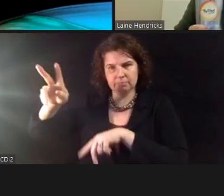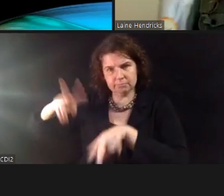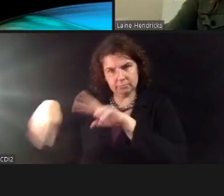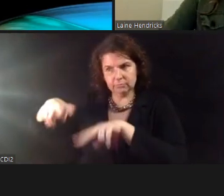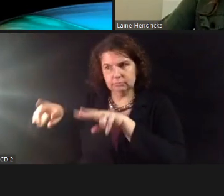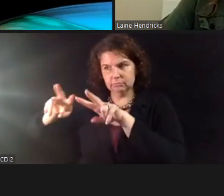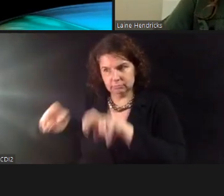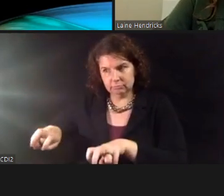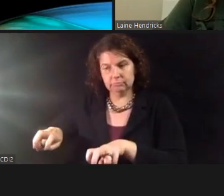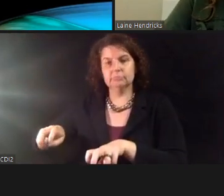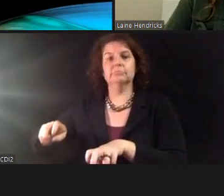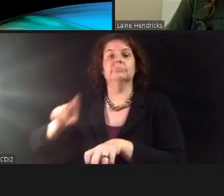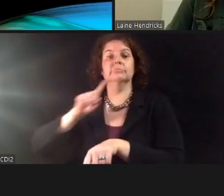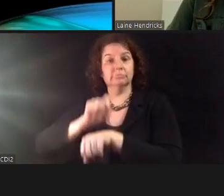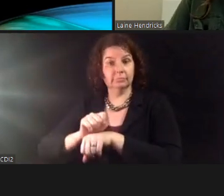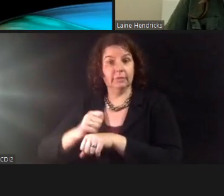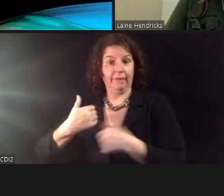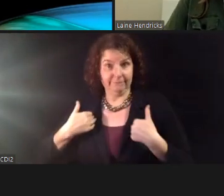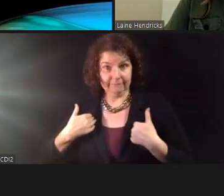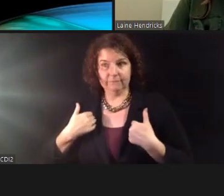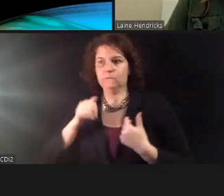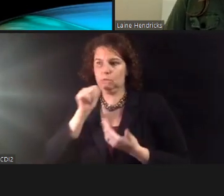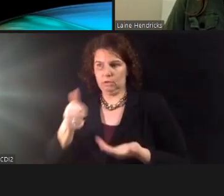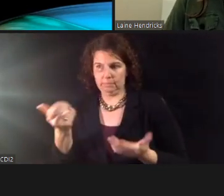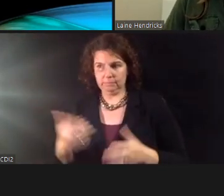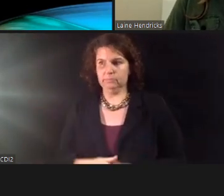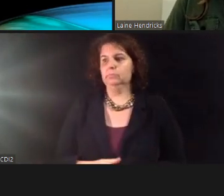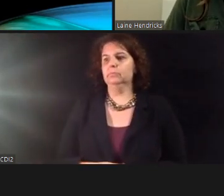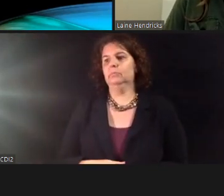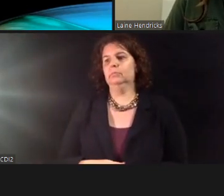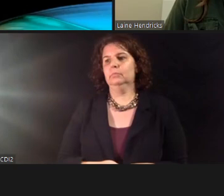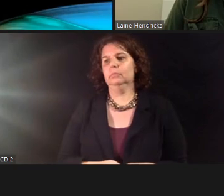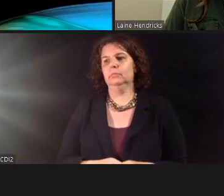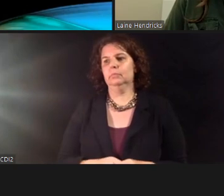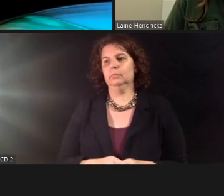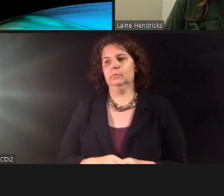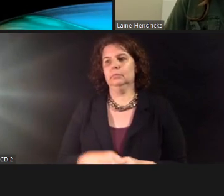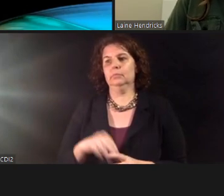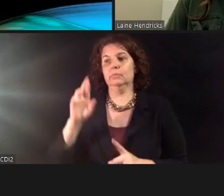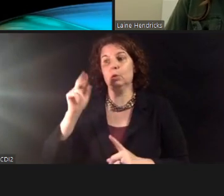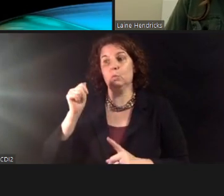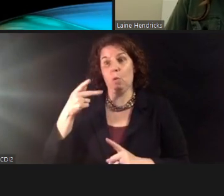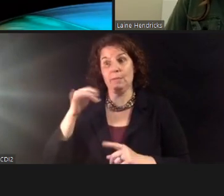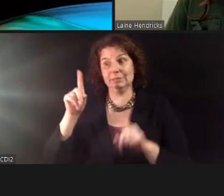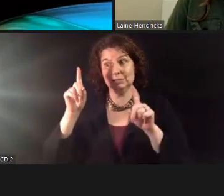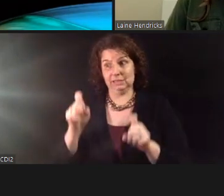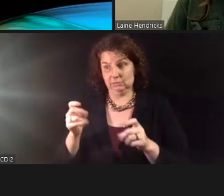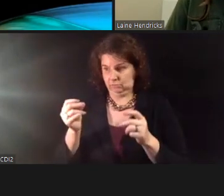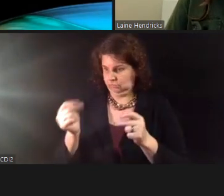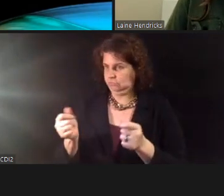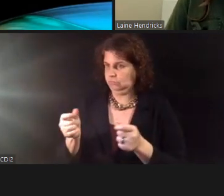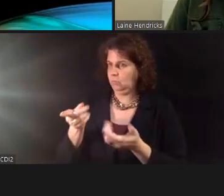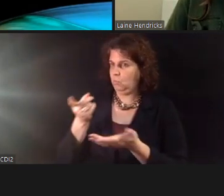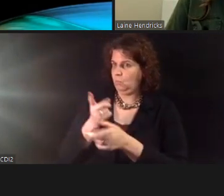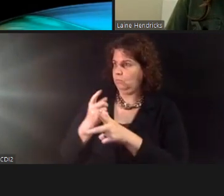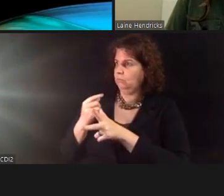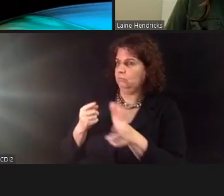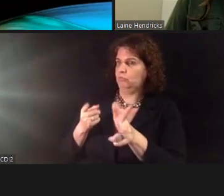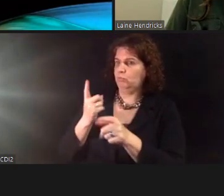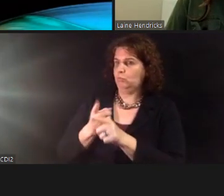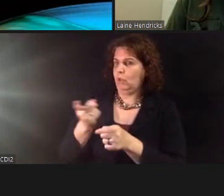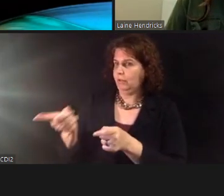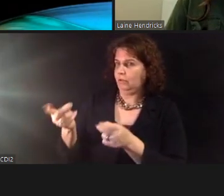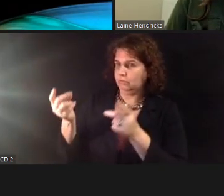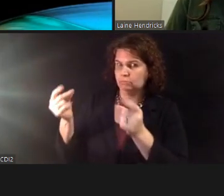actually very rapid turnaround, which are on-site testing, where you may have heard, the Abbott machine or others, where you have about a 15